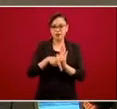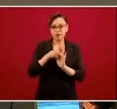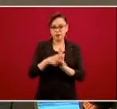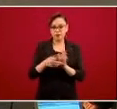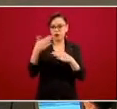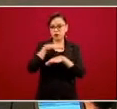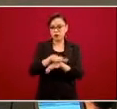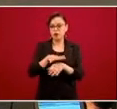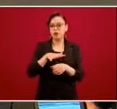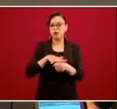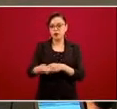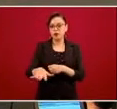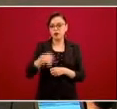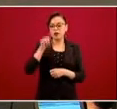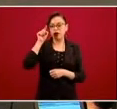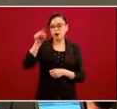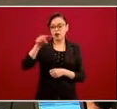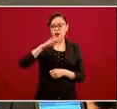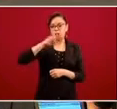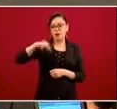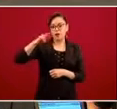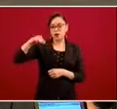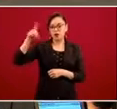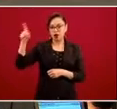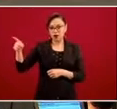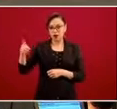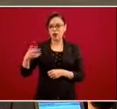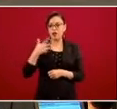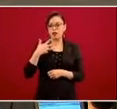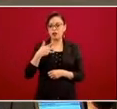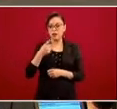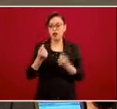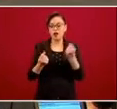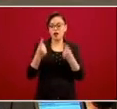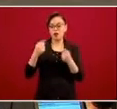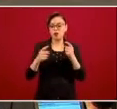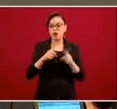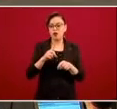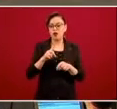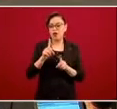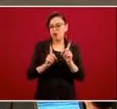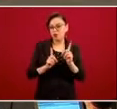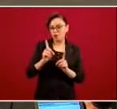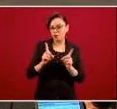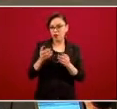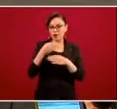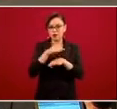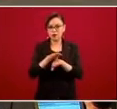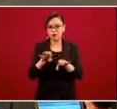Alright, let's show the video. This is about Michoacán and the question that you were posing